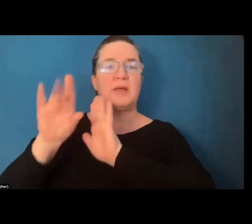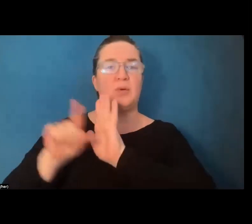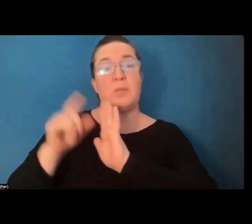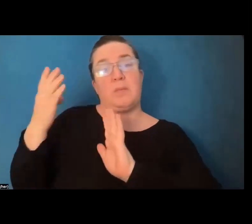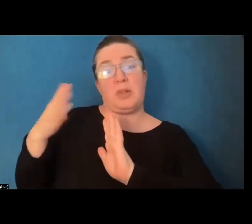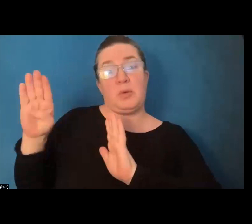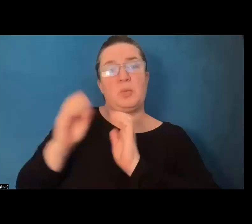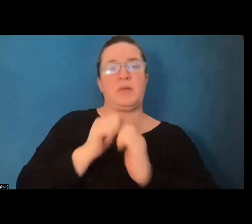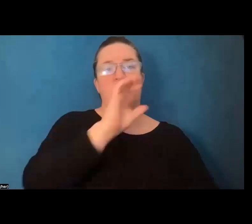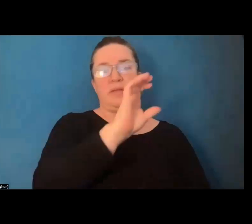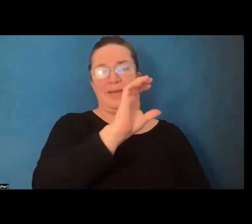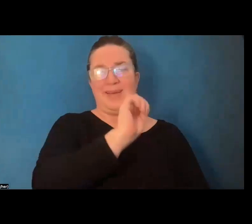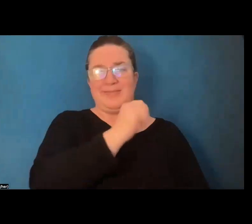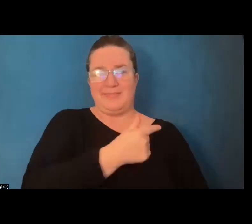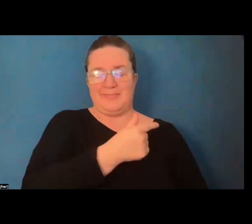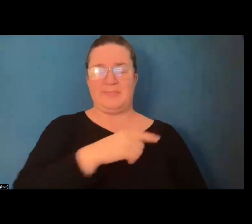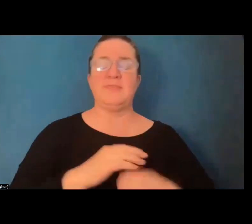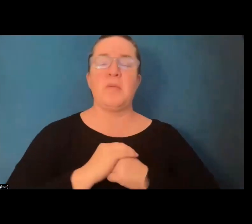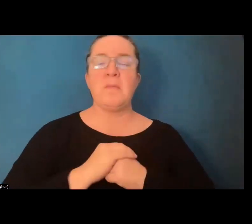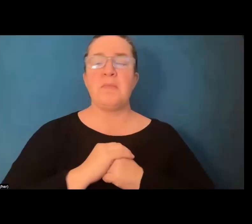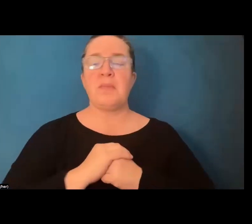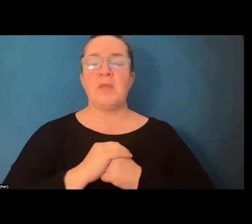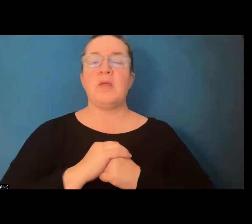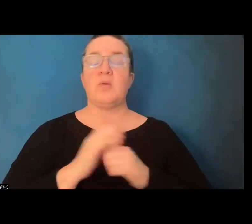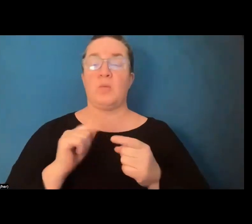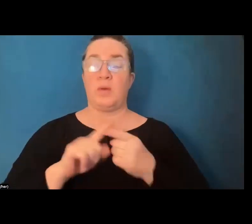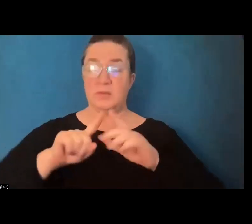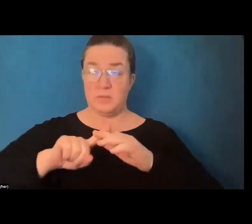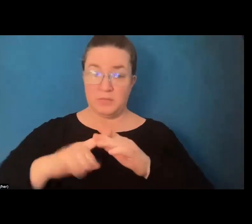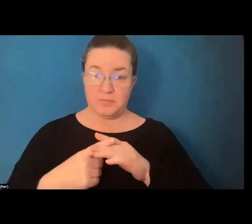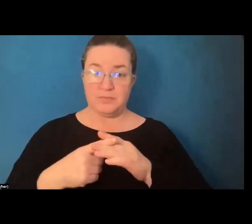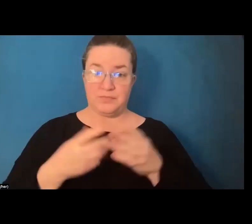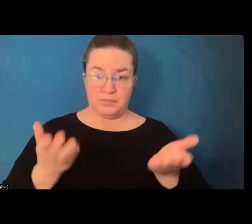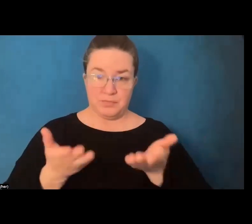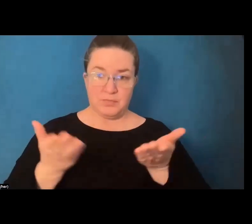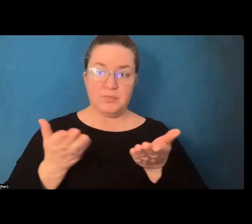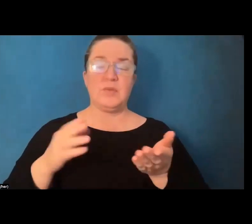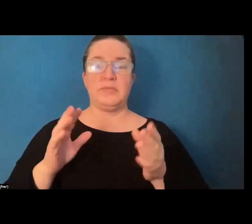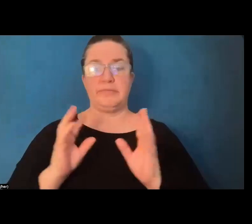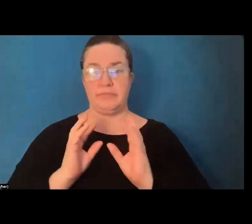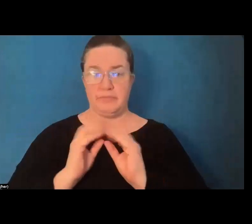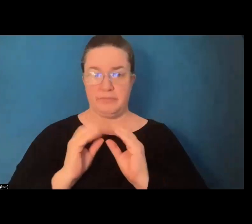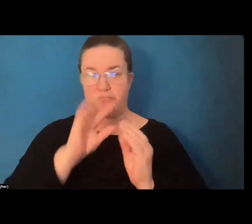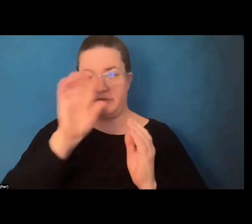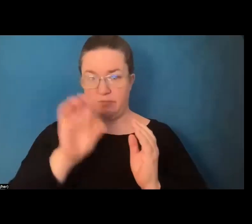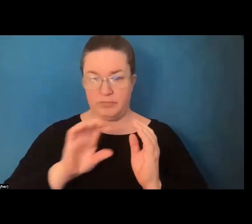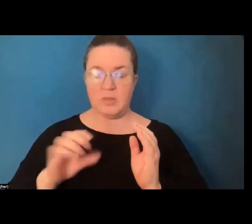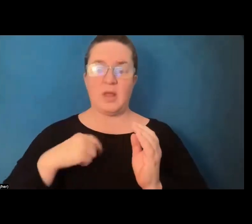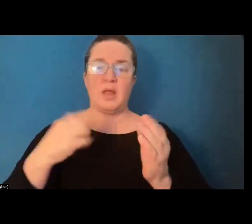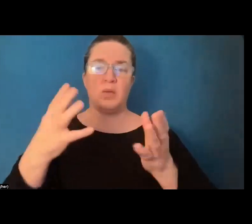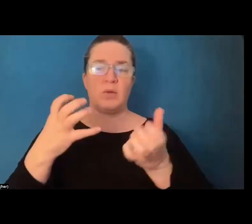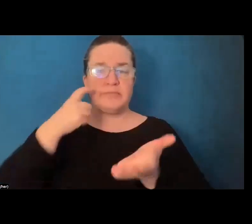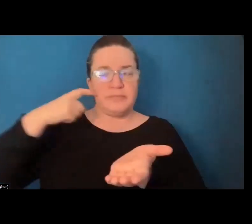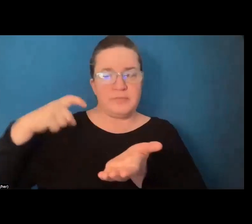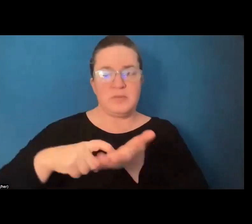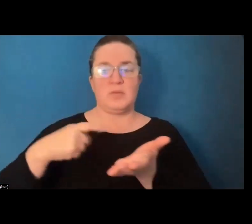As we begin today's webinar, I would like to acknowledge that the city of Seattle, where ArtsFund is based, is on the occupied lands of the Coast